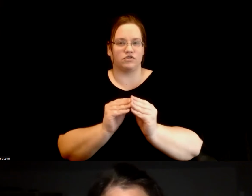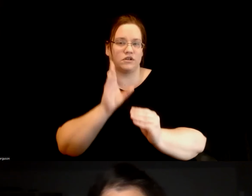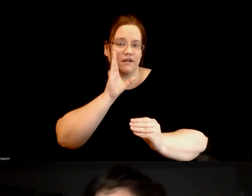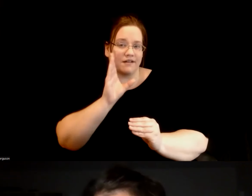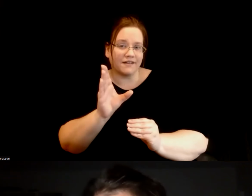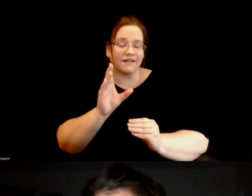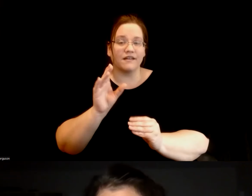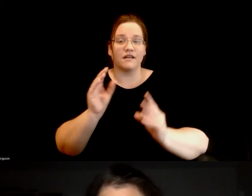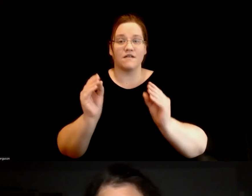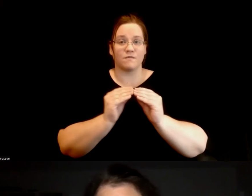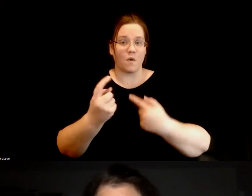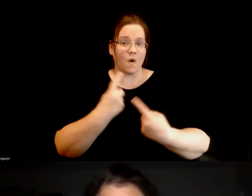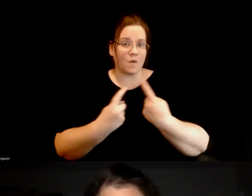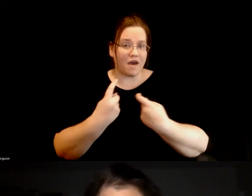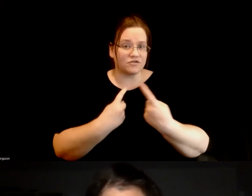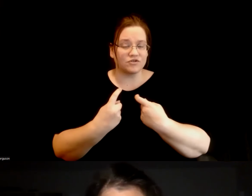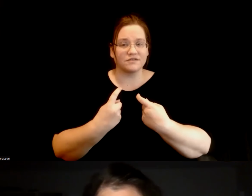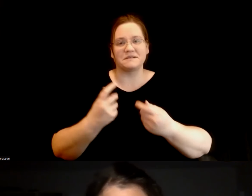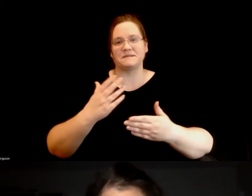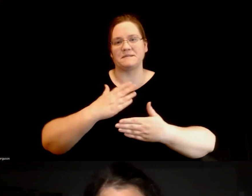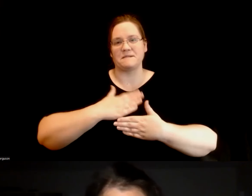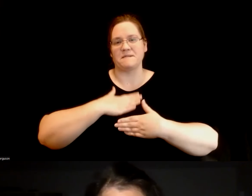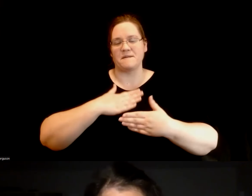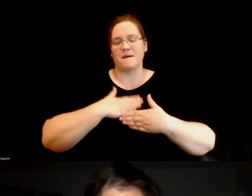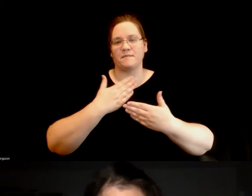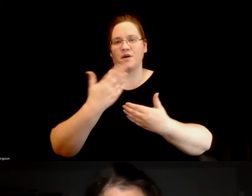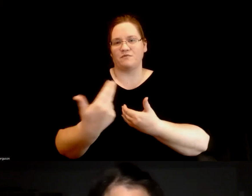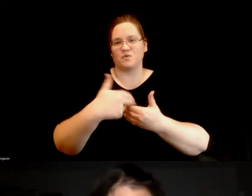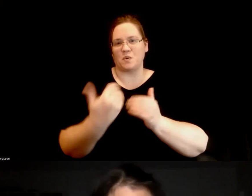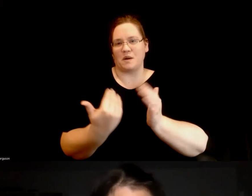if you have more questions, we'd be